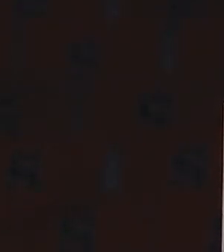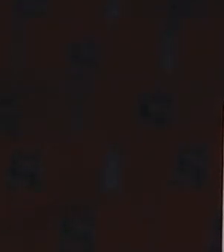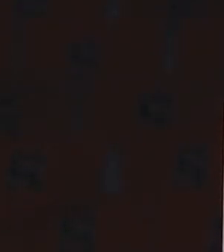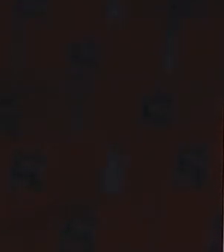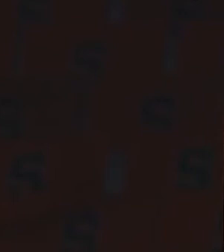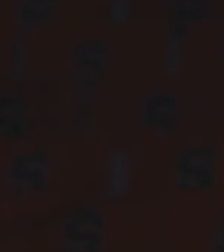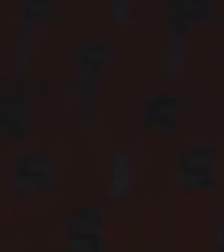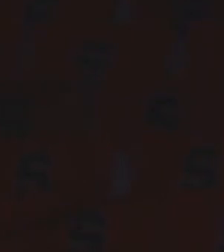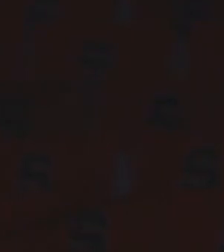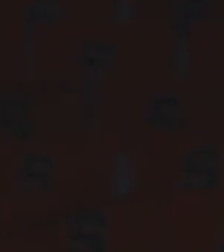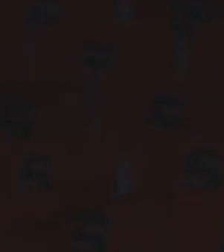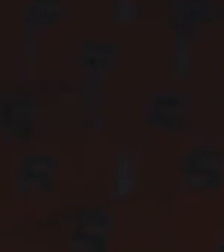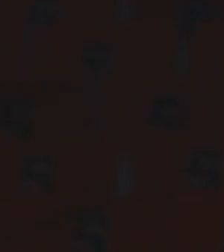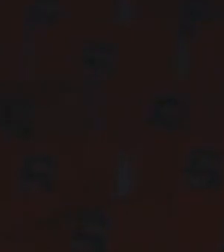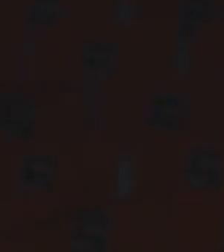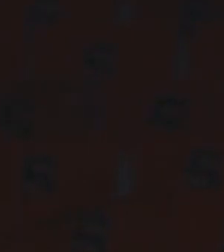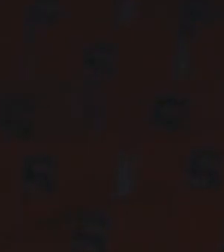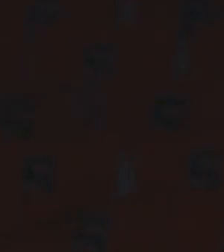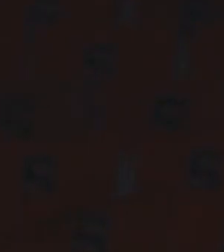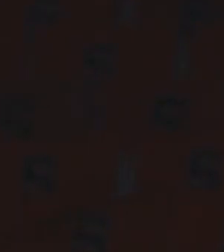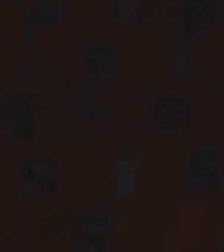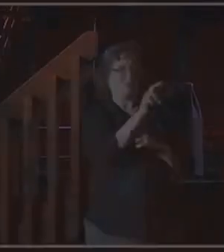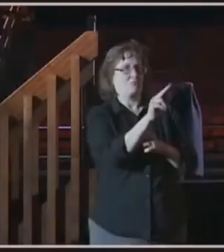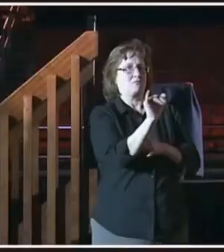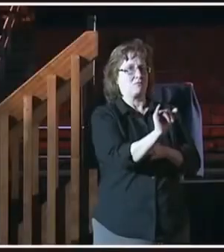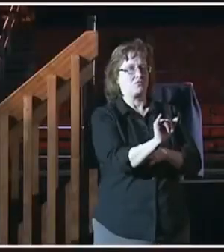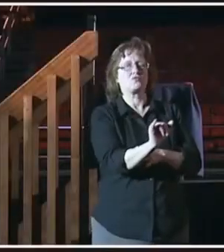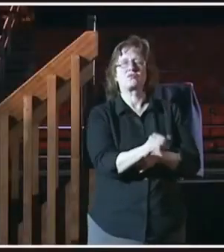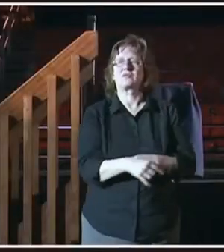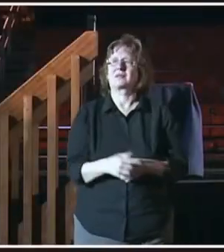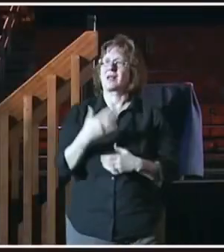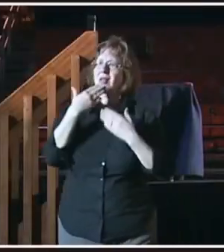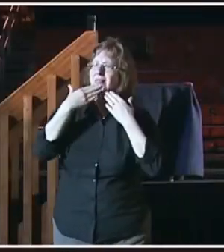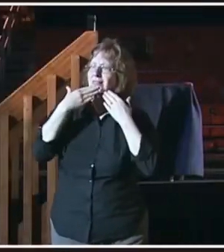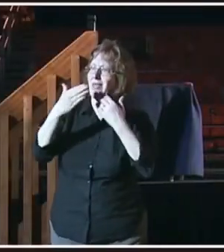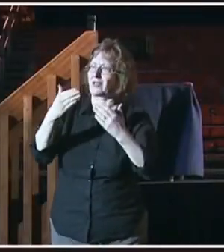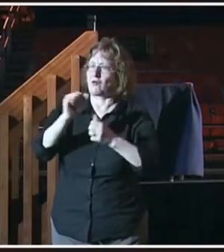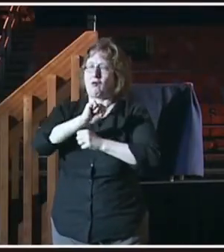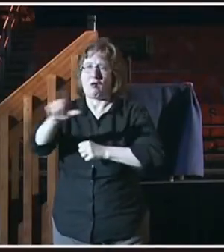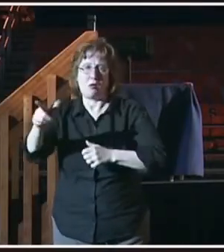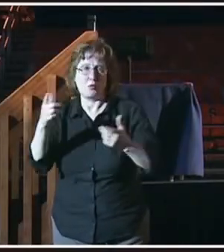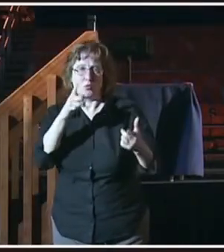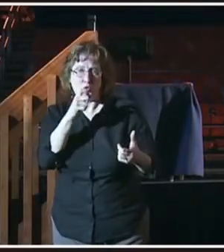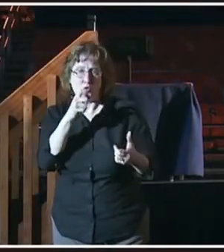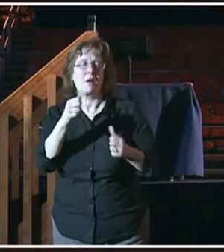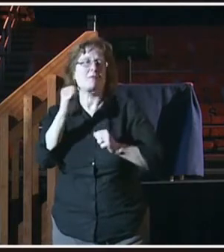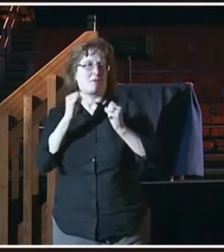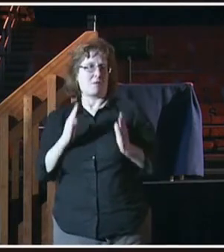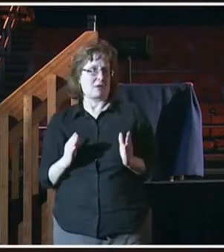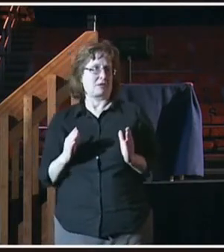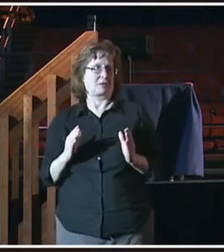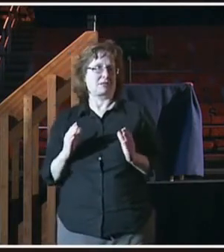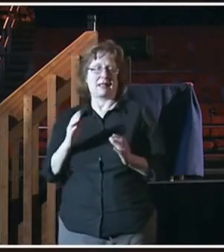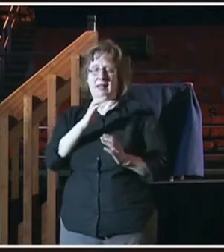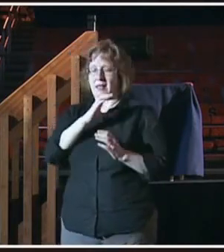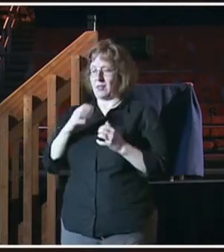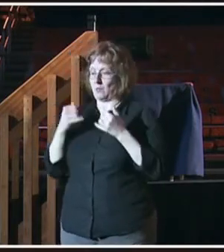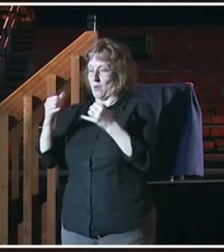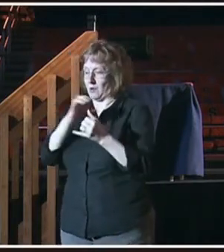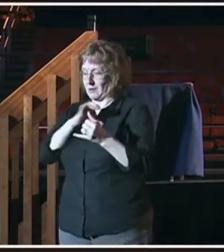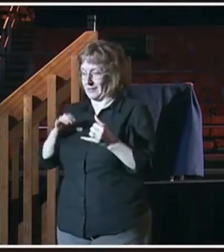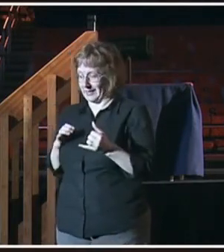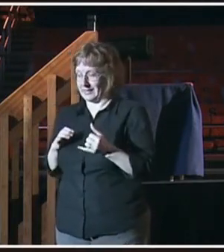Jr. Celebration Committee and the University, I would like to say thank you to all the performers, the Awards Committee, the